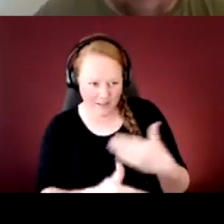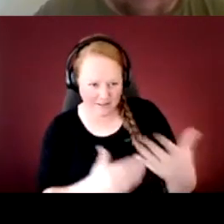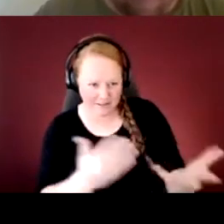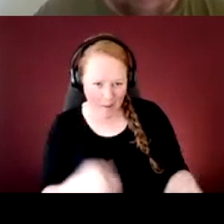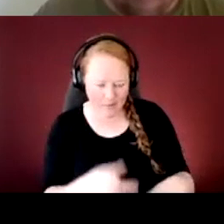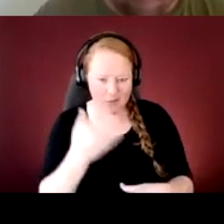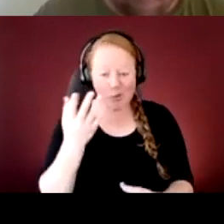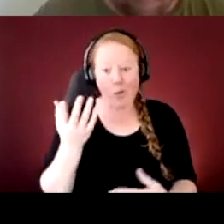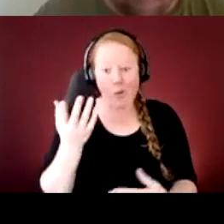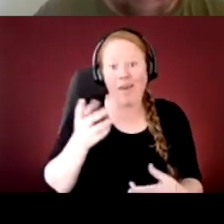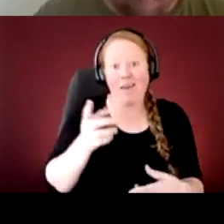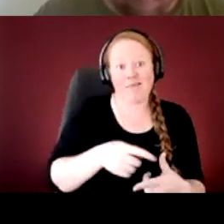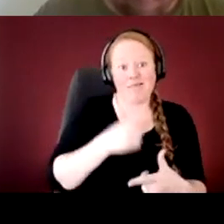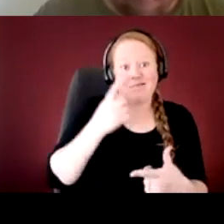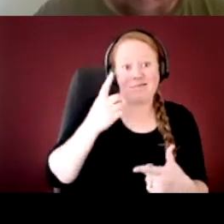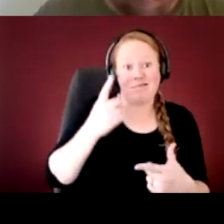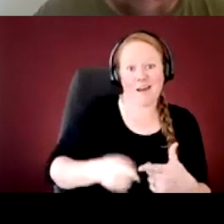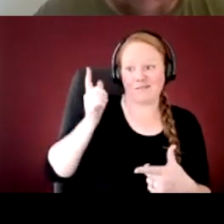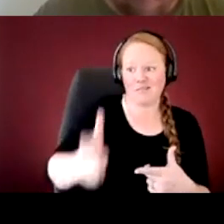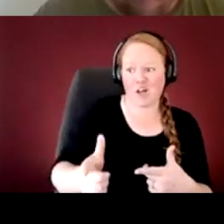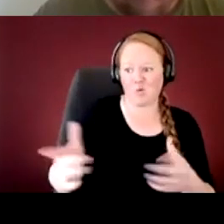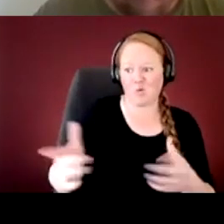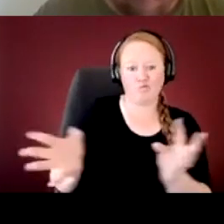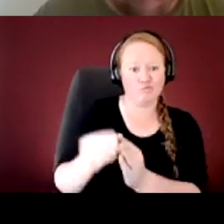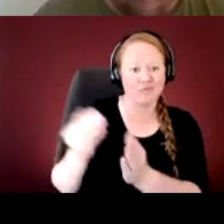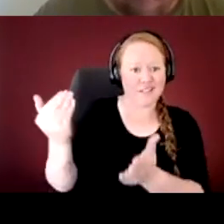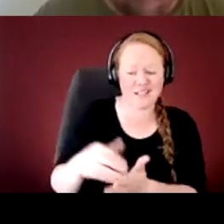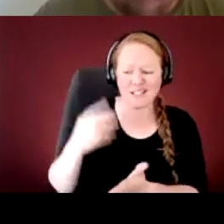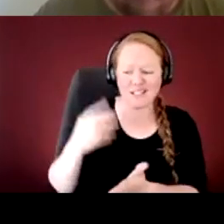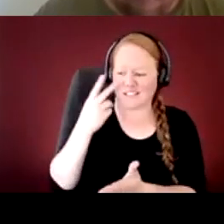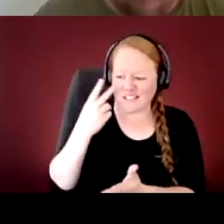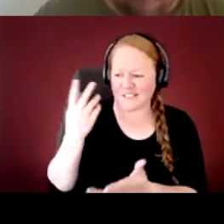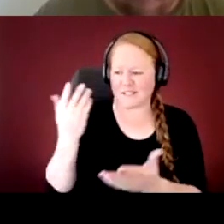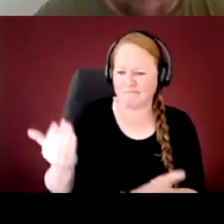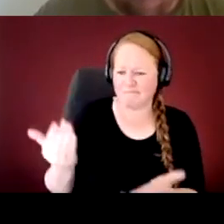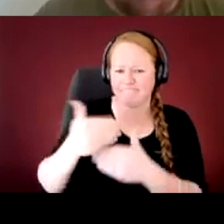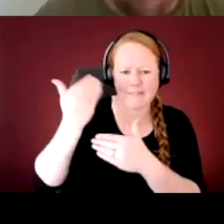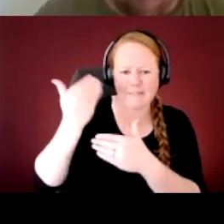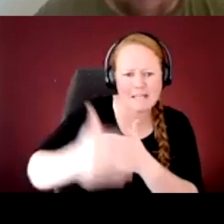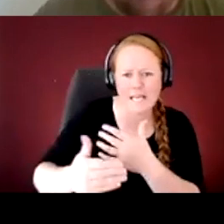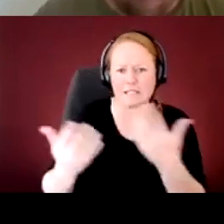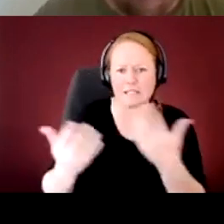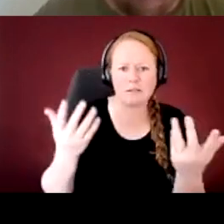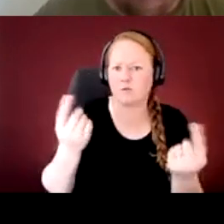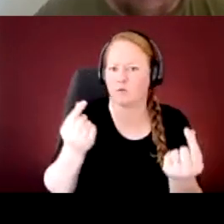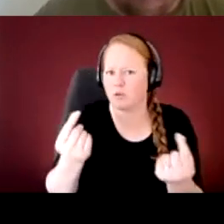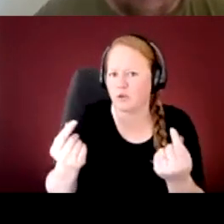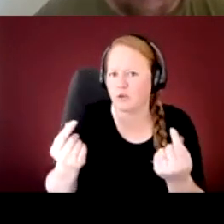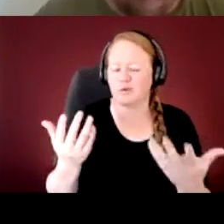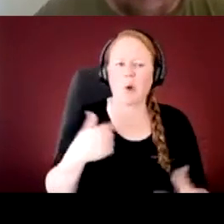then reconvene to see what the next steps are. That, and I guess I'm being a little